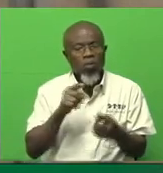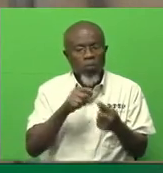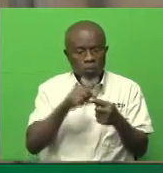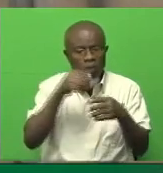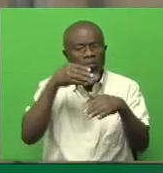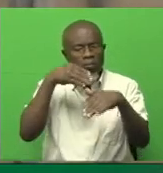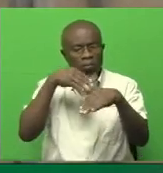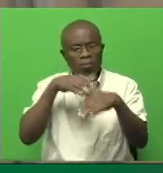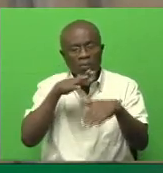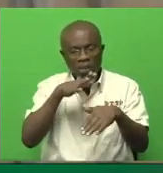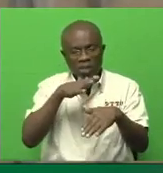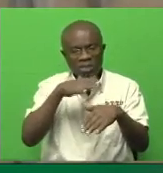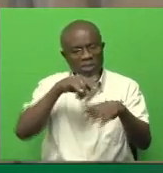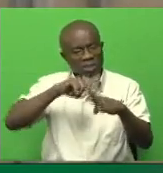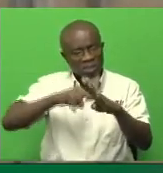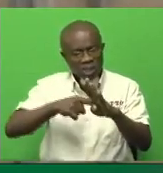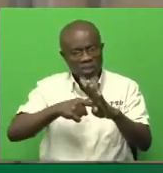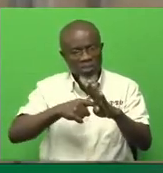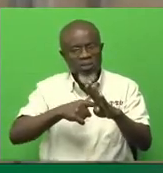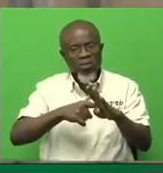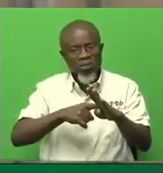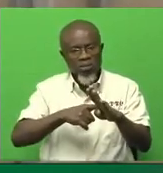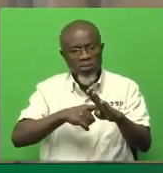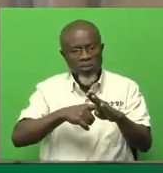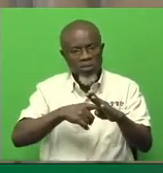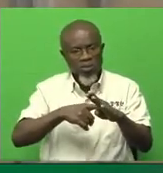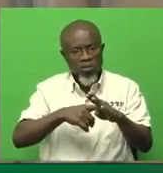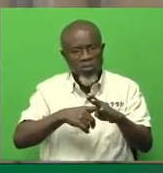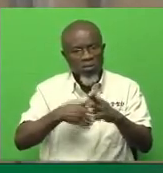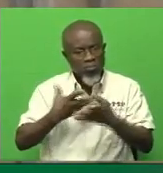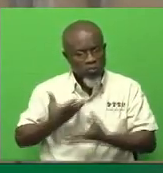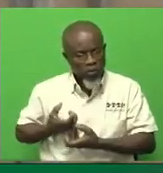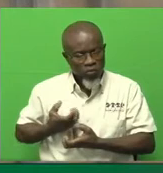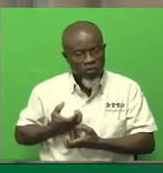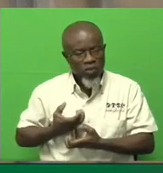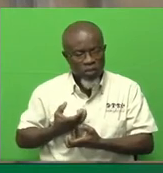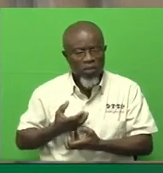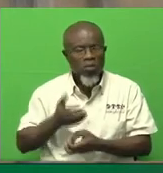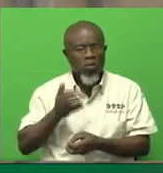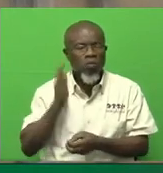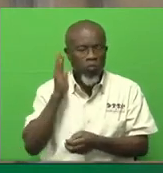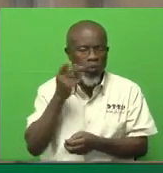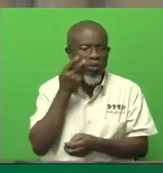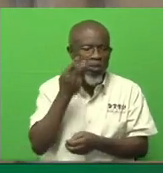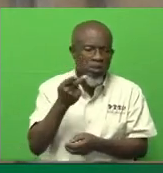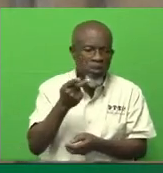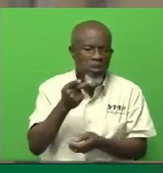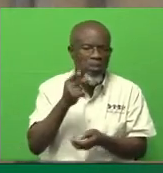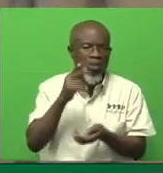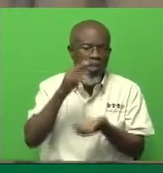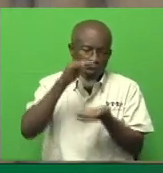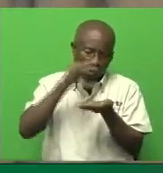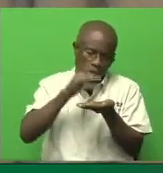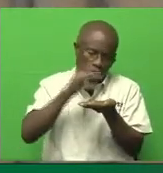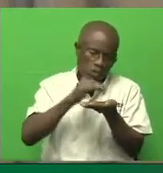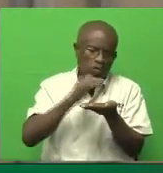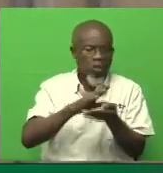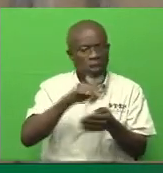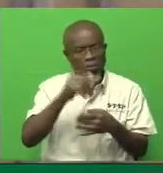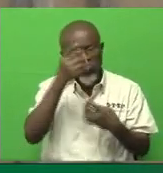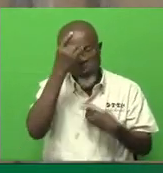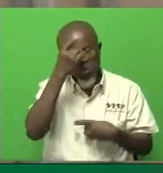breasts breastfeeding so we are going to be initiating the breastfeeding Friendly Hospital initiative